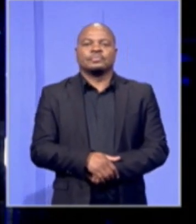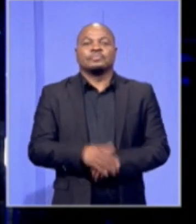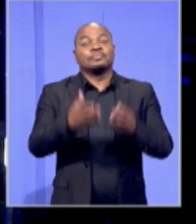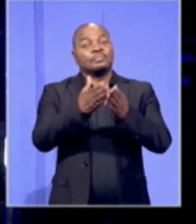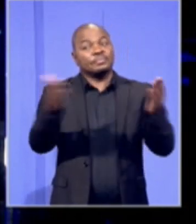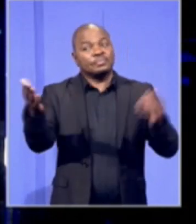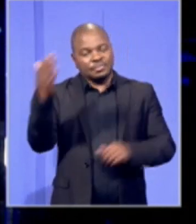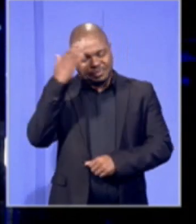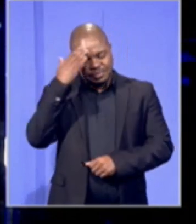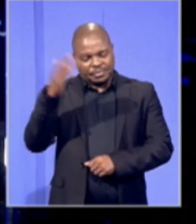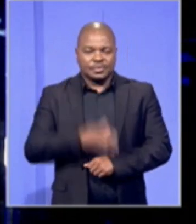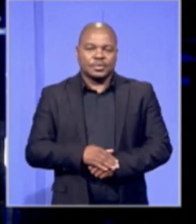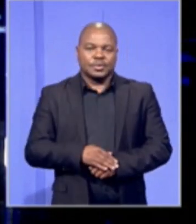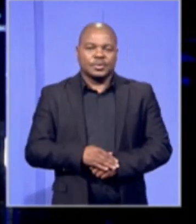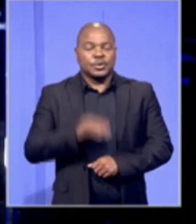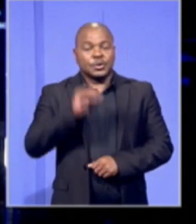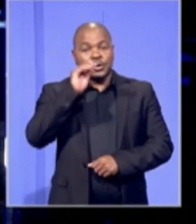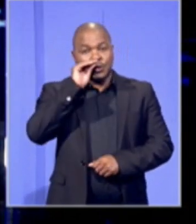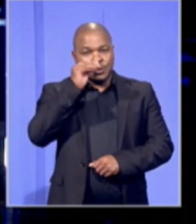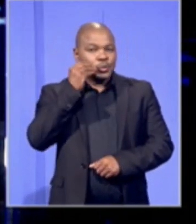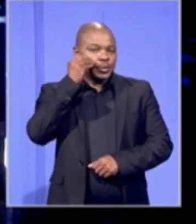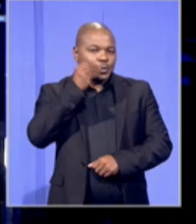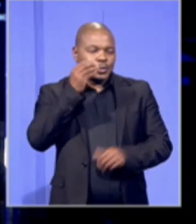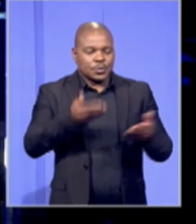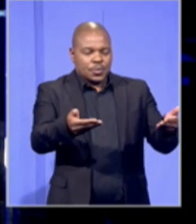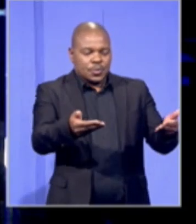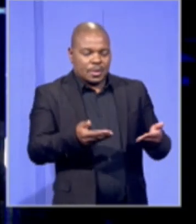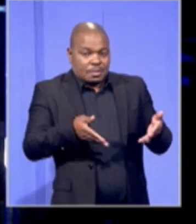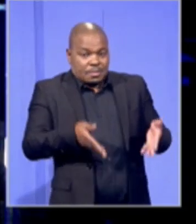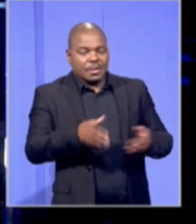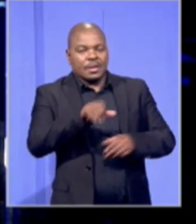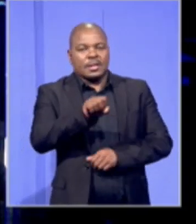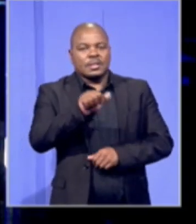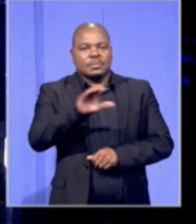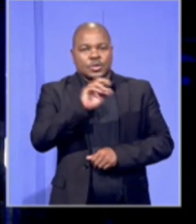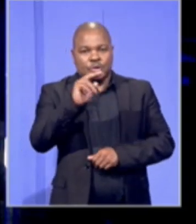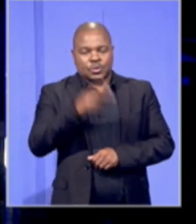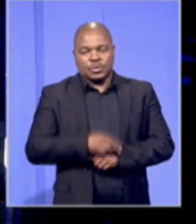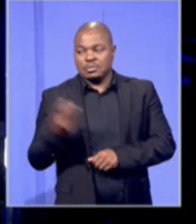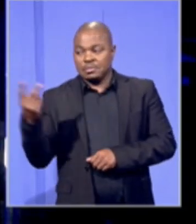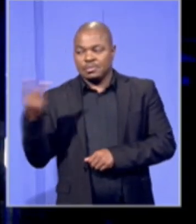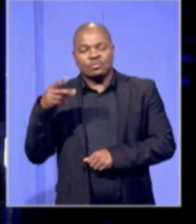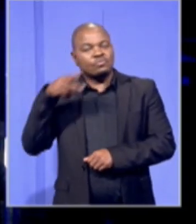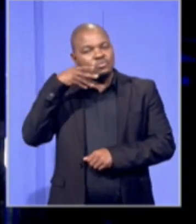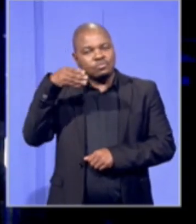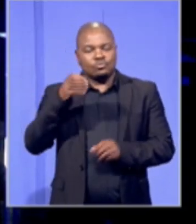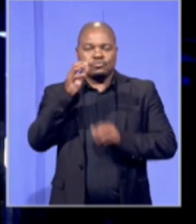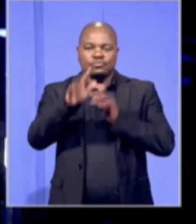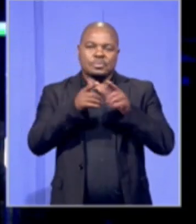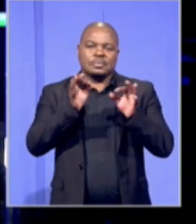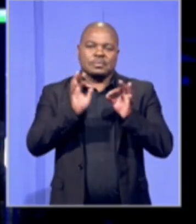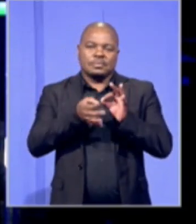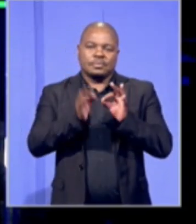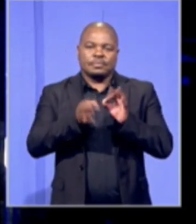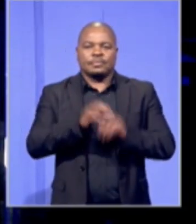Dumelang baheso la moetswe kgasong ena ya ditaba tsa Sesotho SABC 2 puong ya matsoho ke tsamaya le Augustine Letlalo.